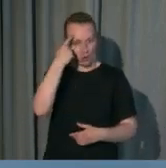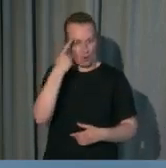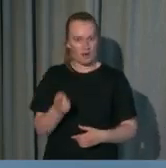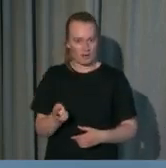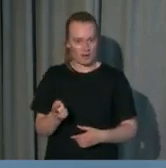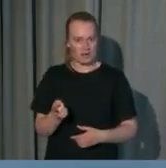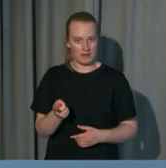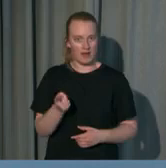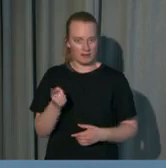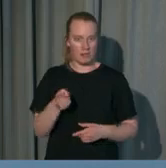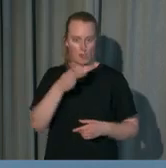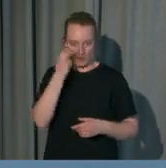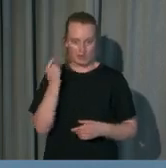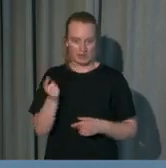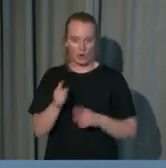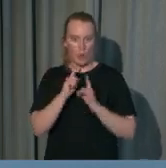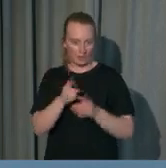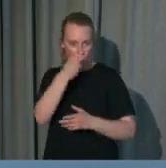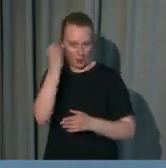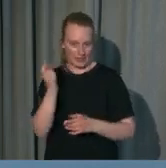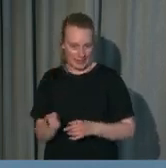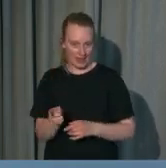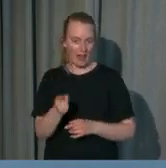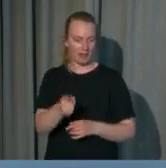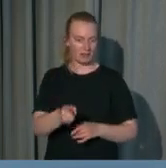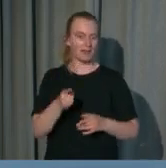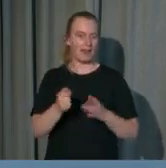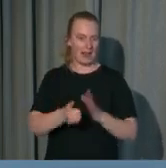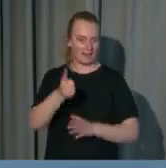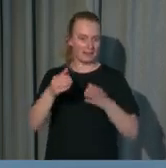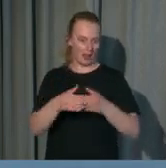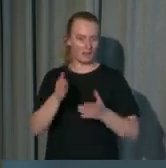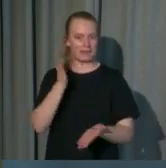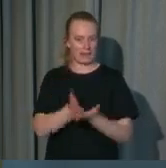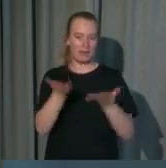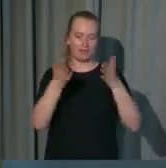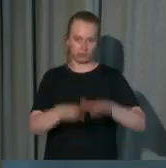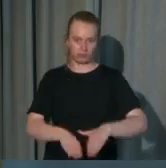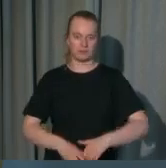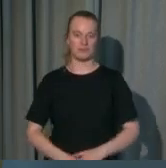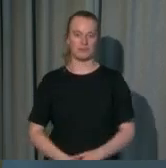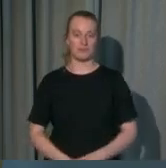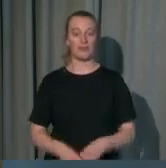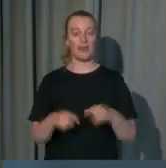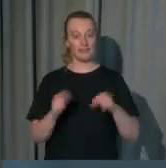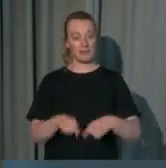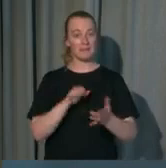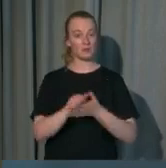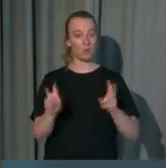responsible decision taken by the Pride organizers. Da